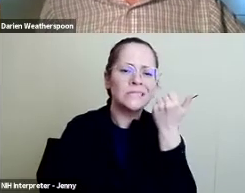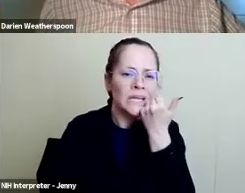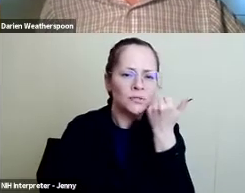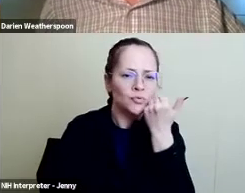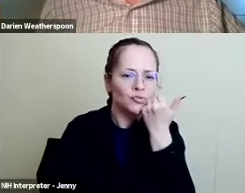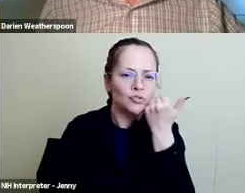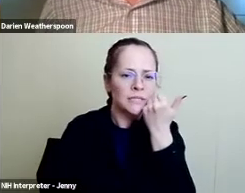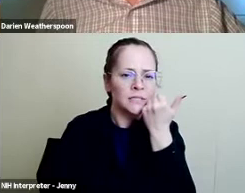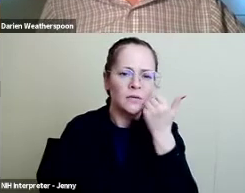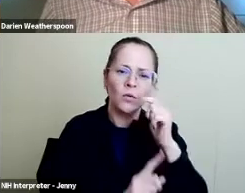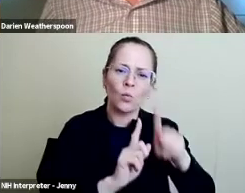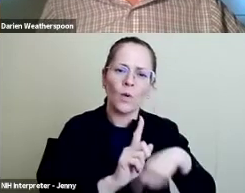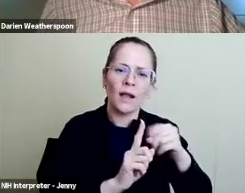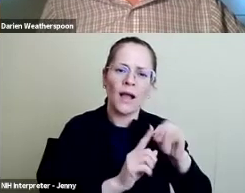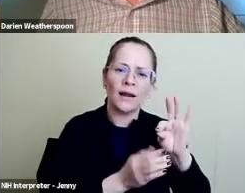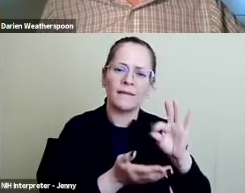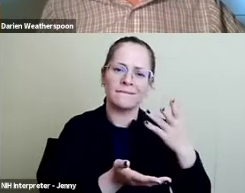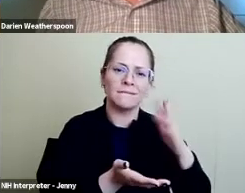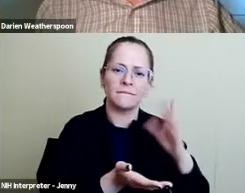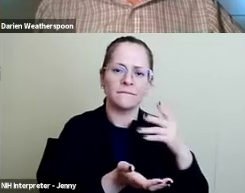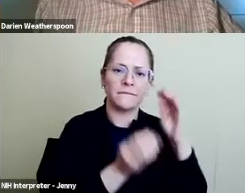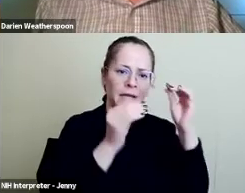would be required?